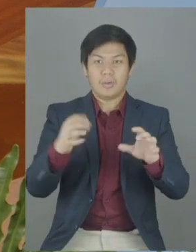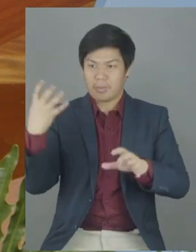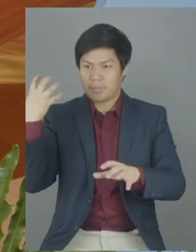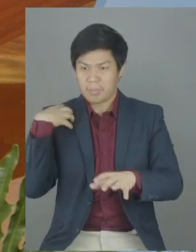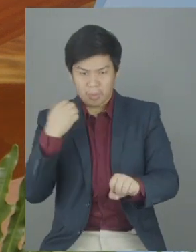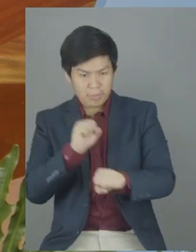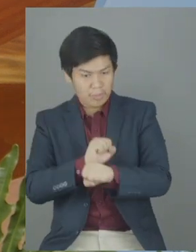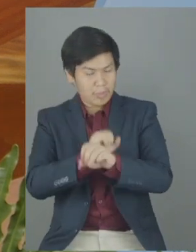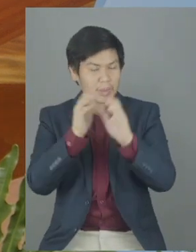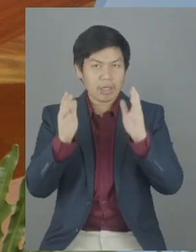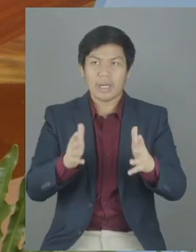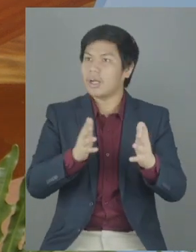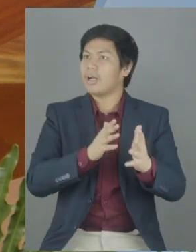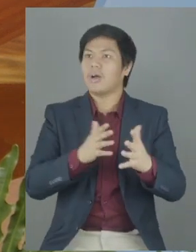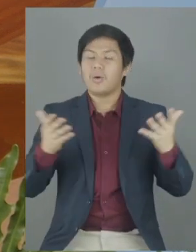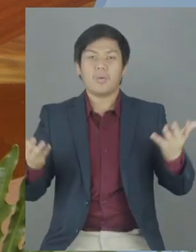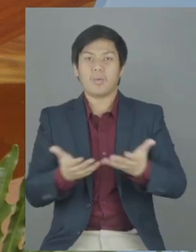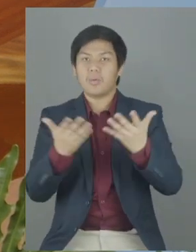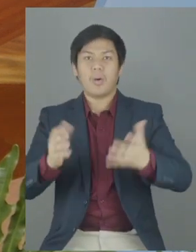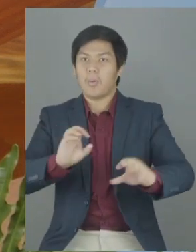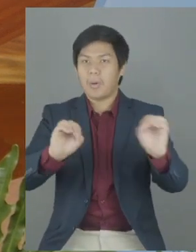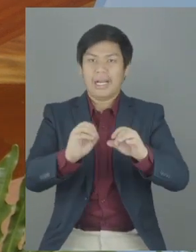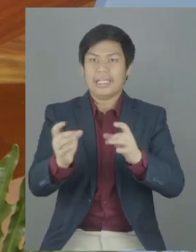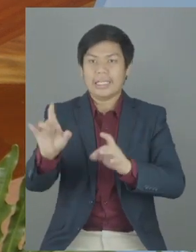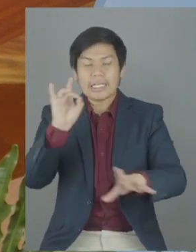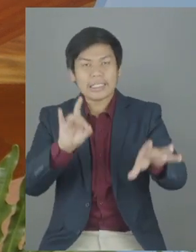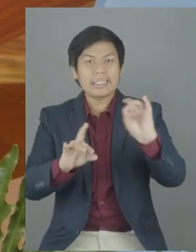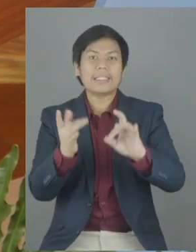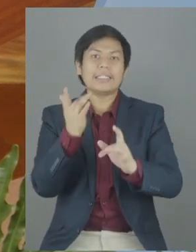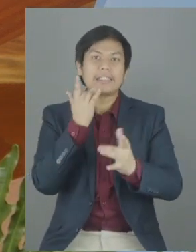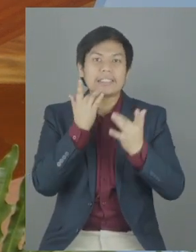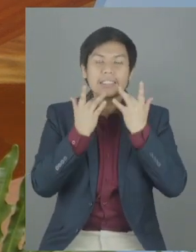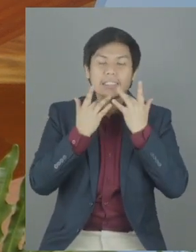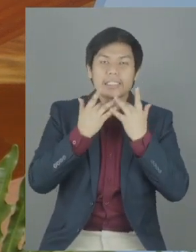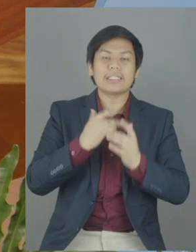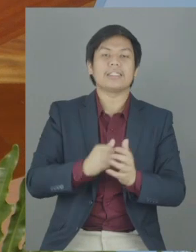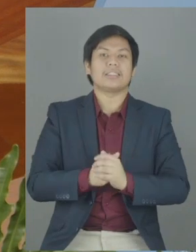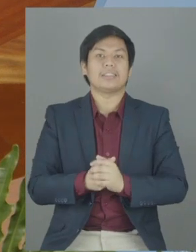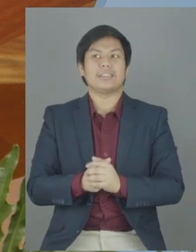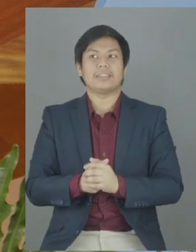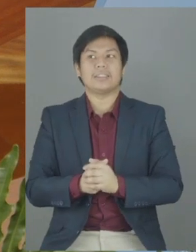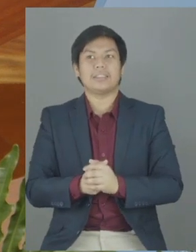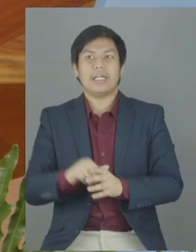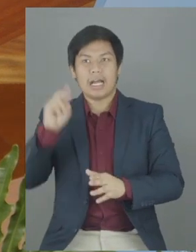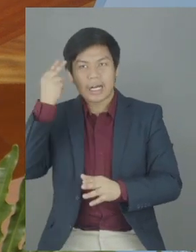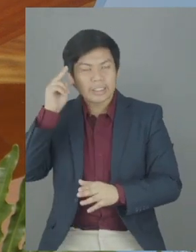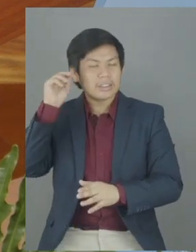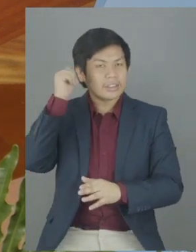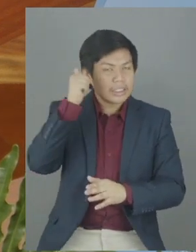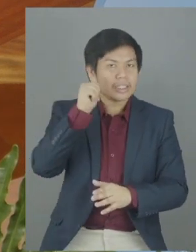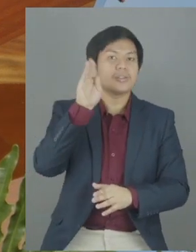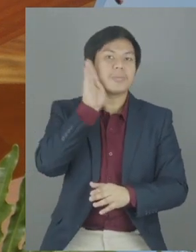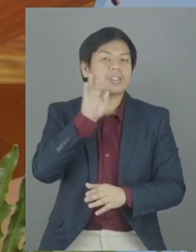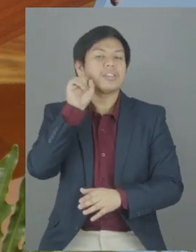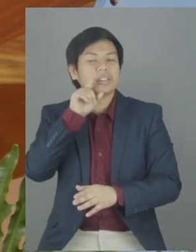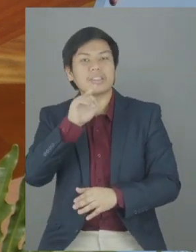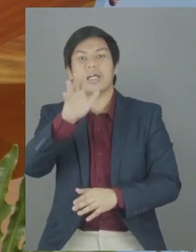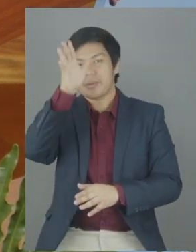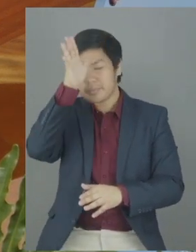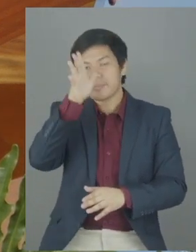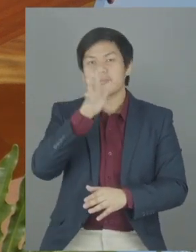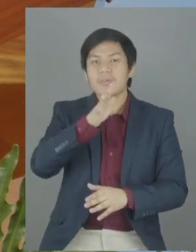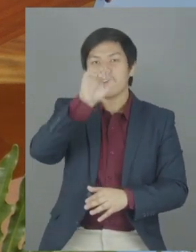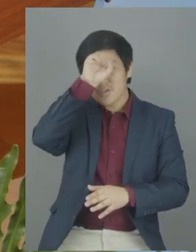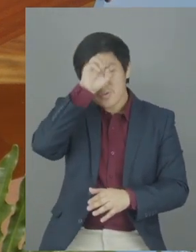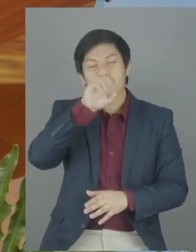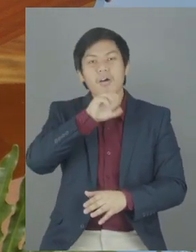employee, in here, brothers, sisters, ates, kuyas, uncles, aunts, moms, dads, lolos, and